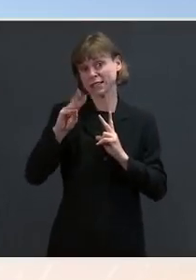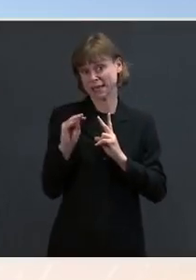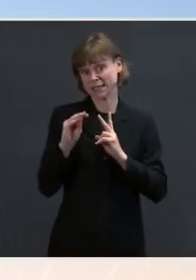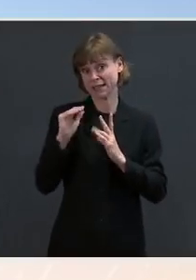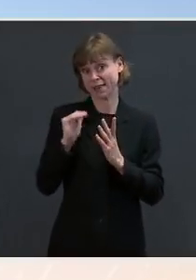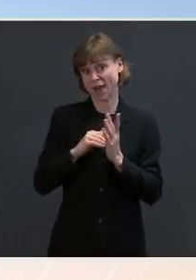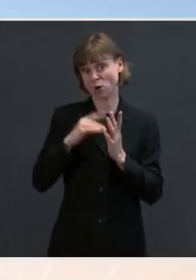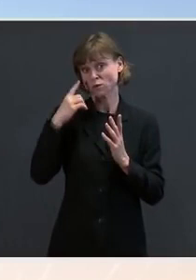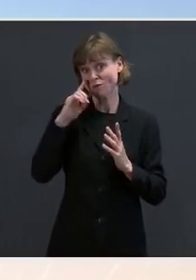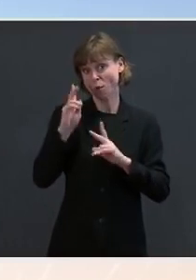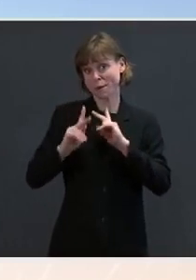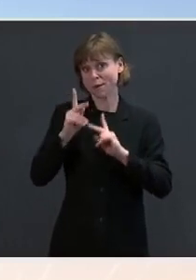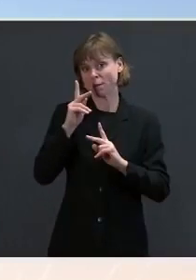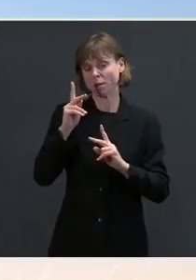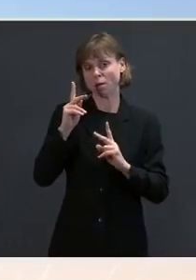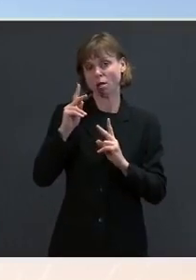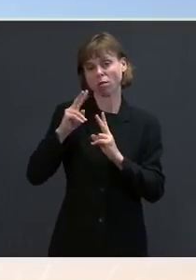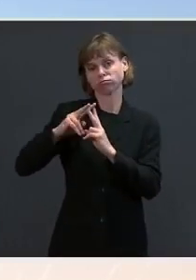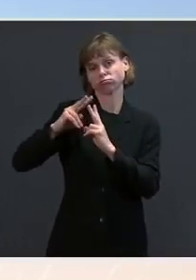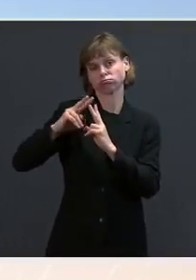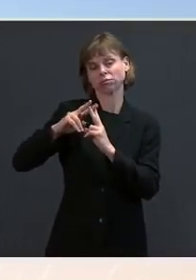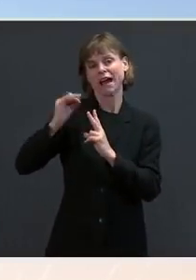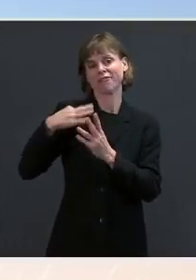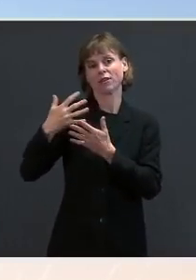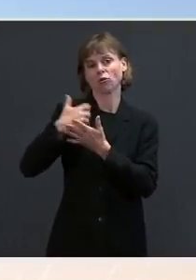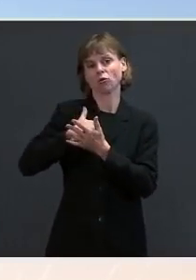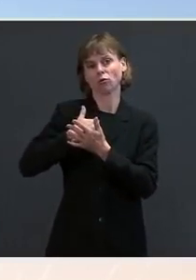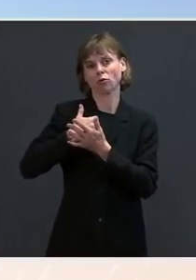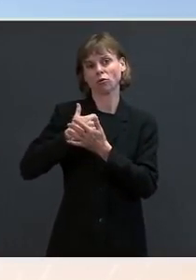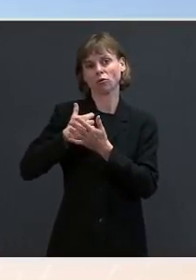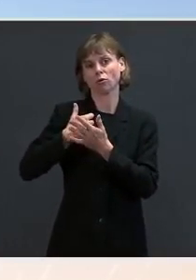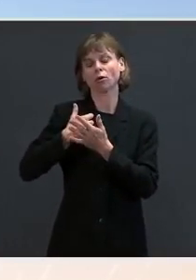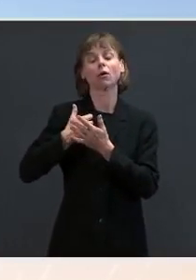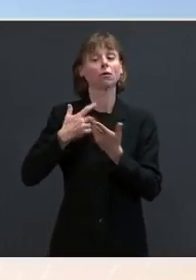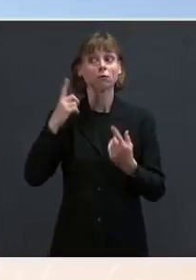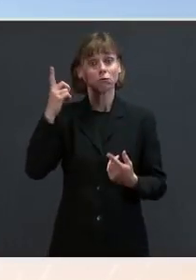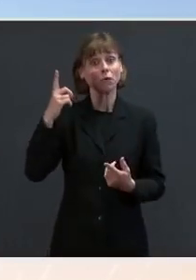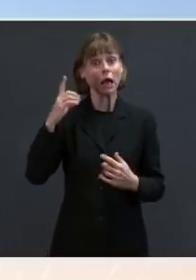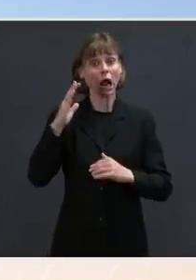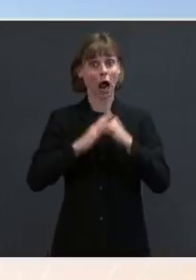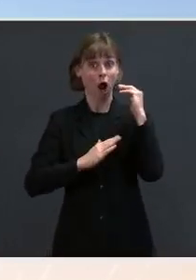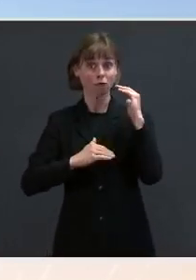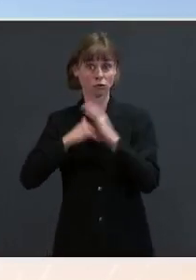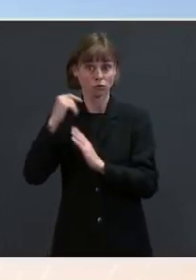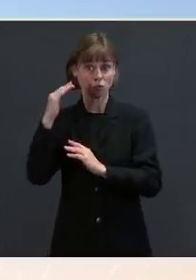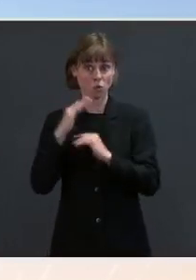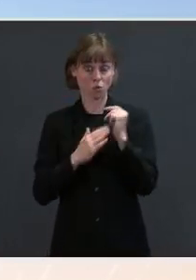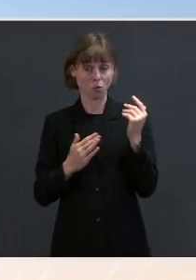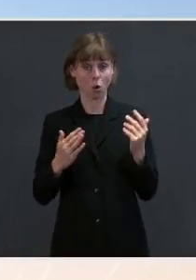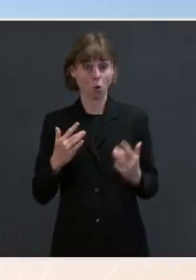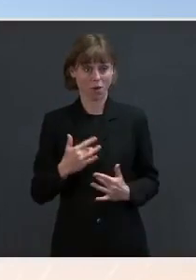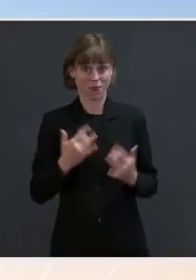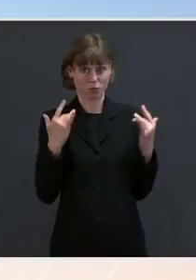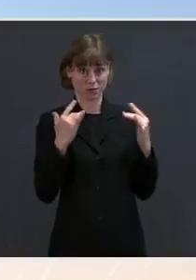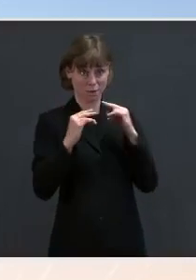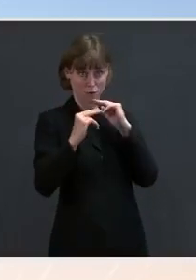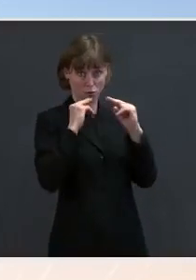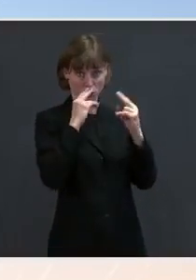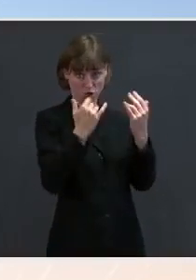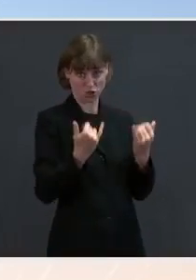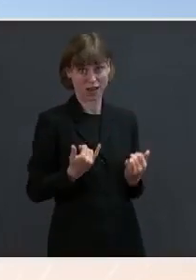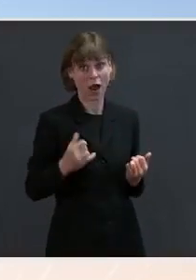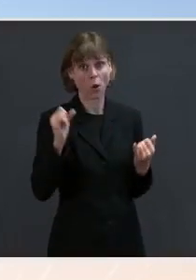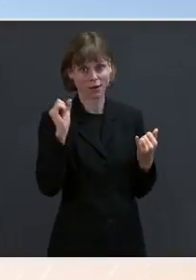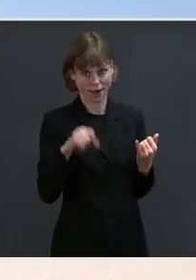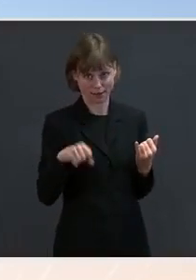$160,000 for couples, and $120,000 for heads of households? He is comfortable with where the negotiations stand. Of course, there are going